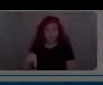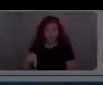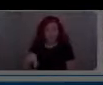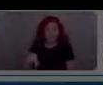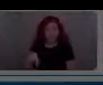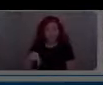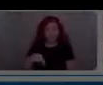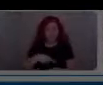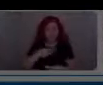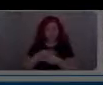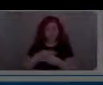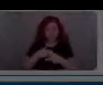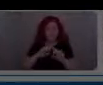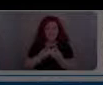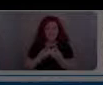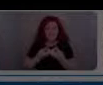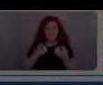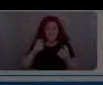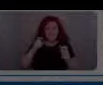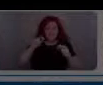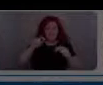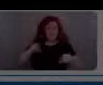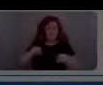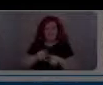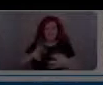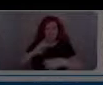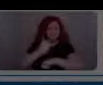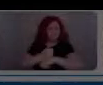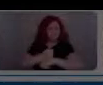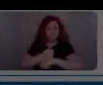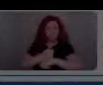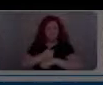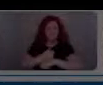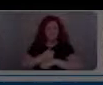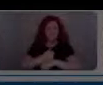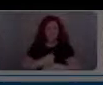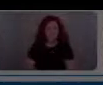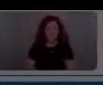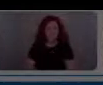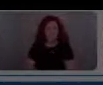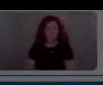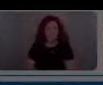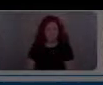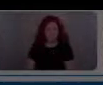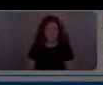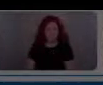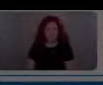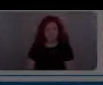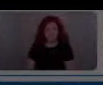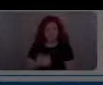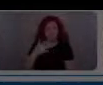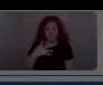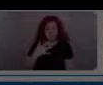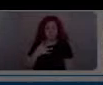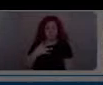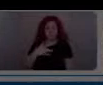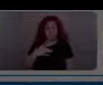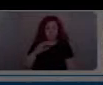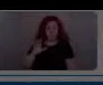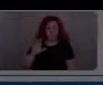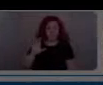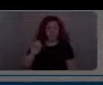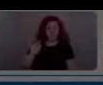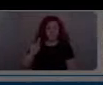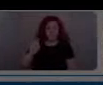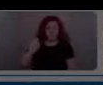district this way i feel that um candidates will take us more